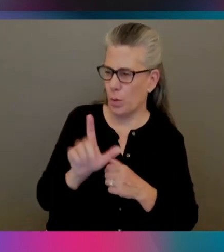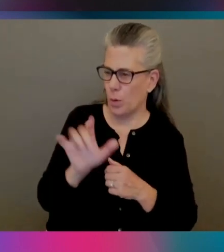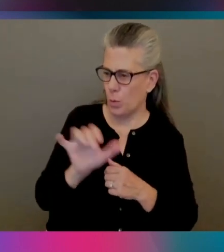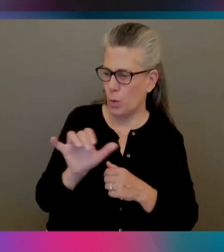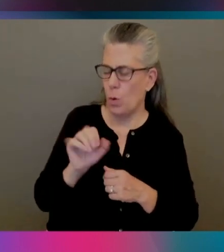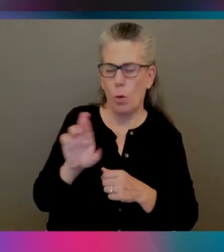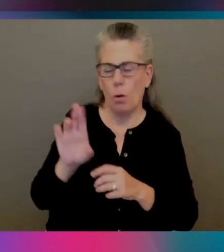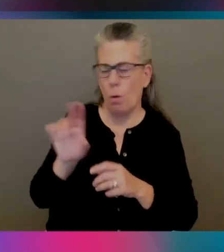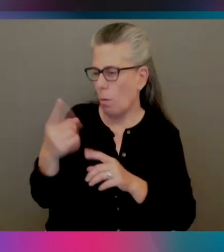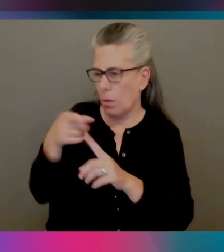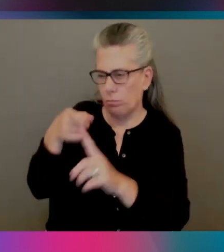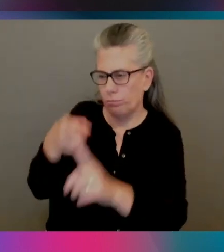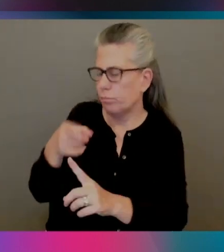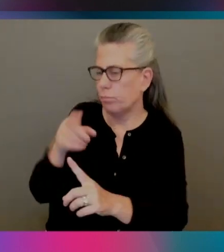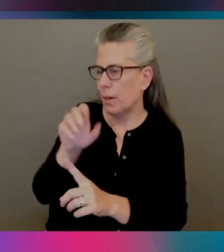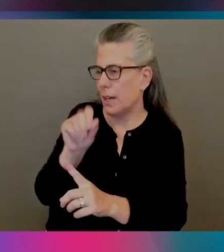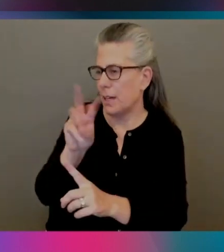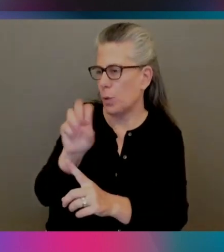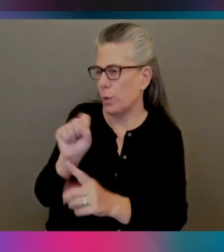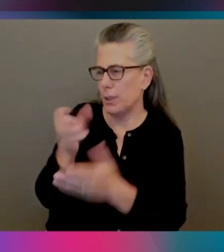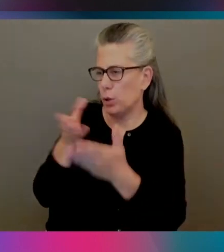services? Any thoughts around that?